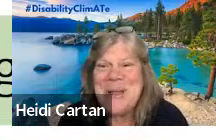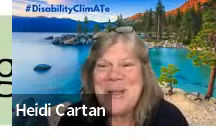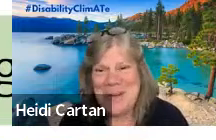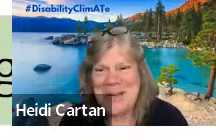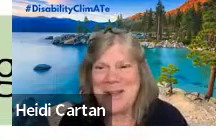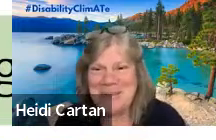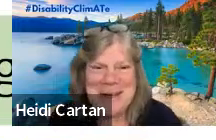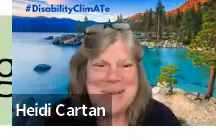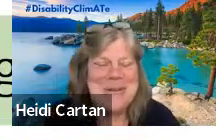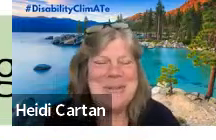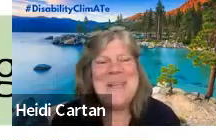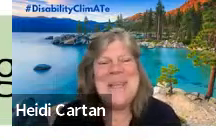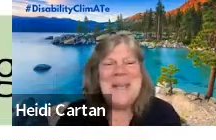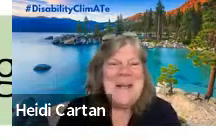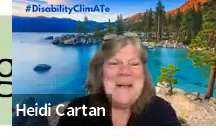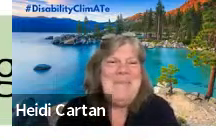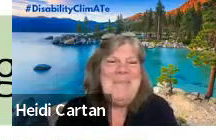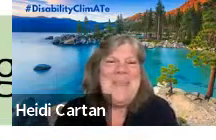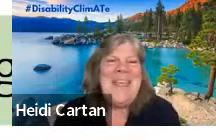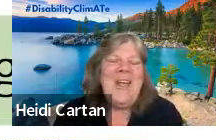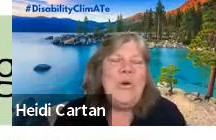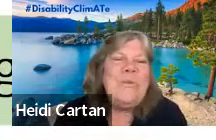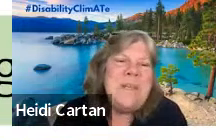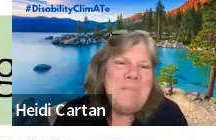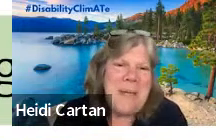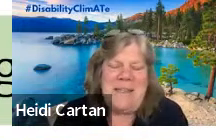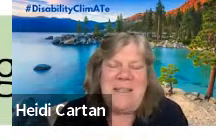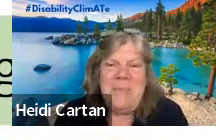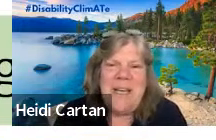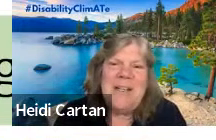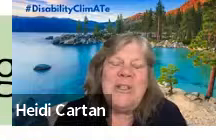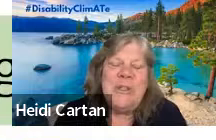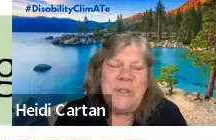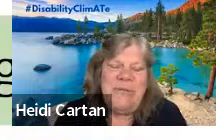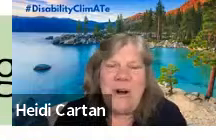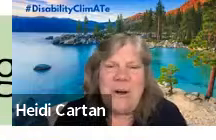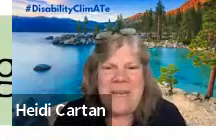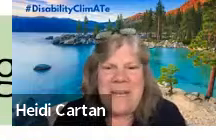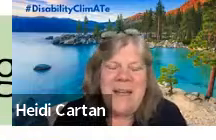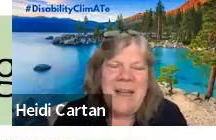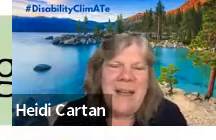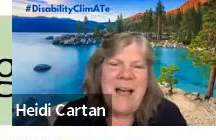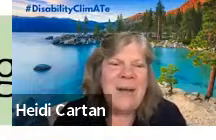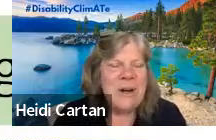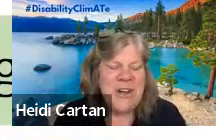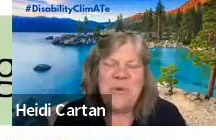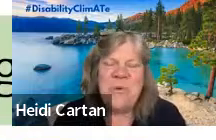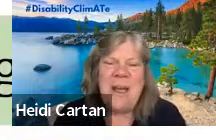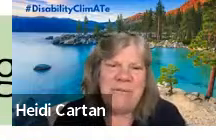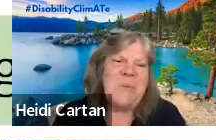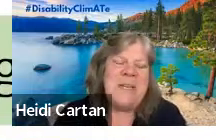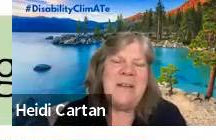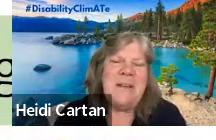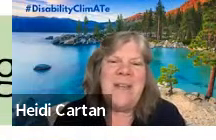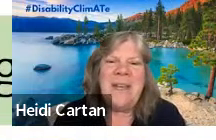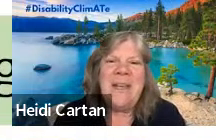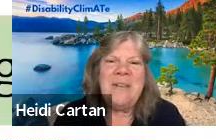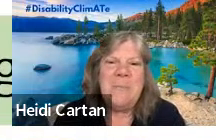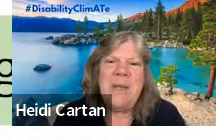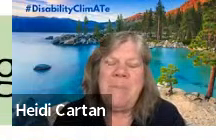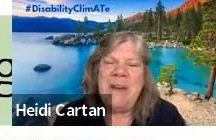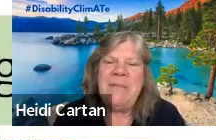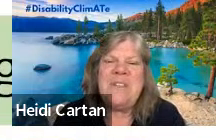So we got some animals. Who's impacted by inclusive farming? I would argue everyone,